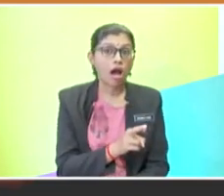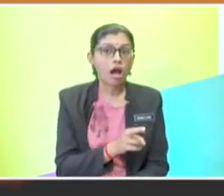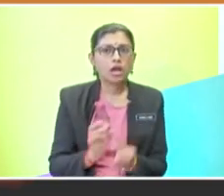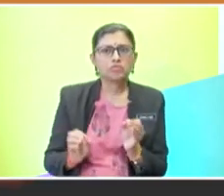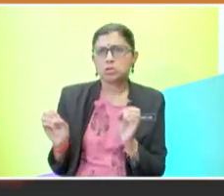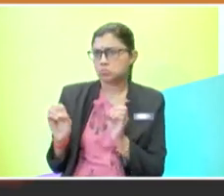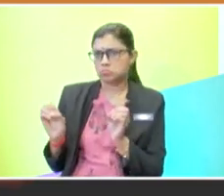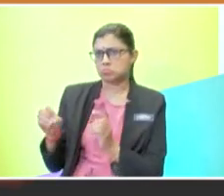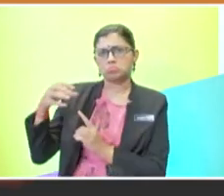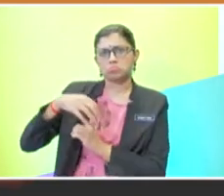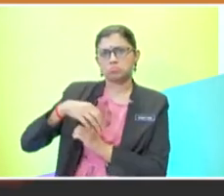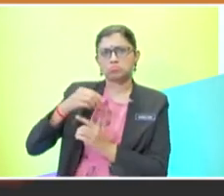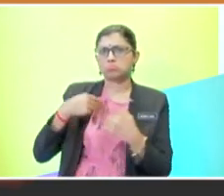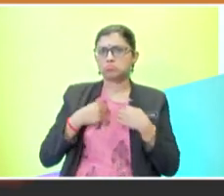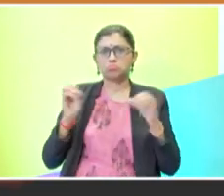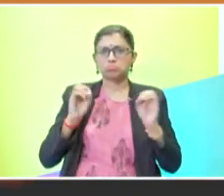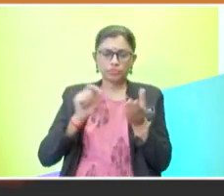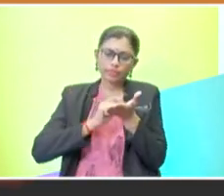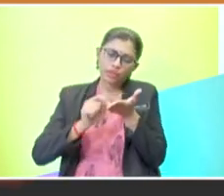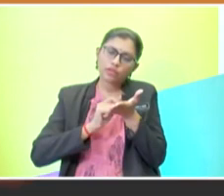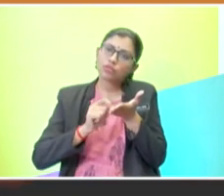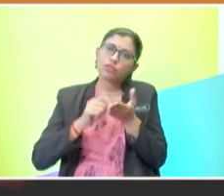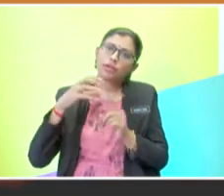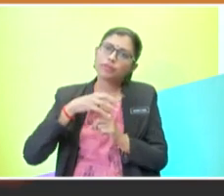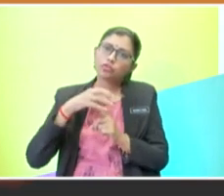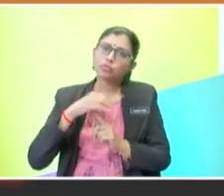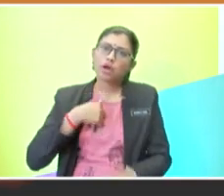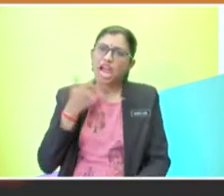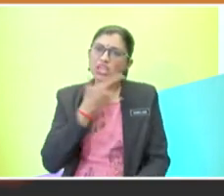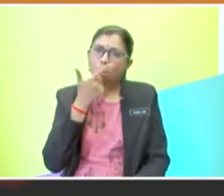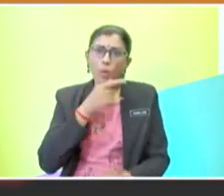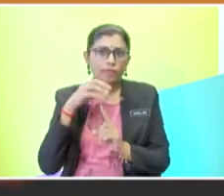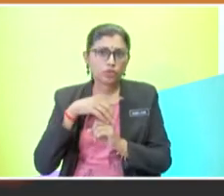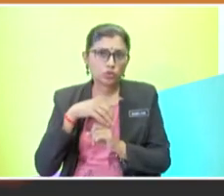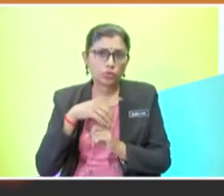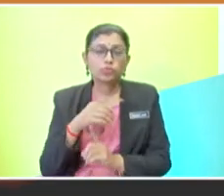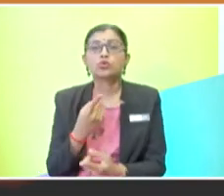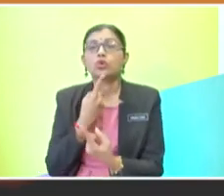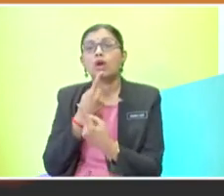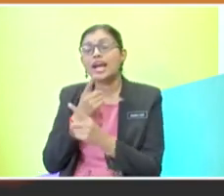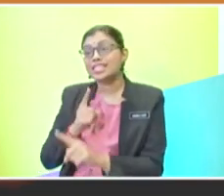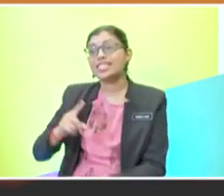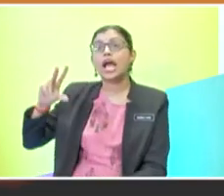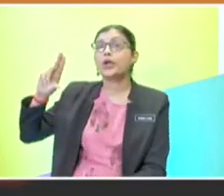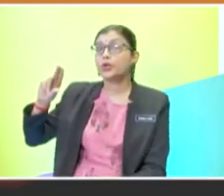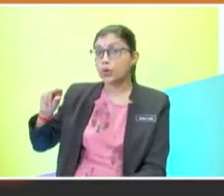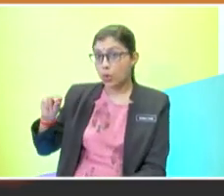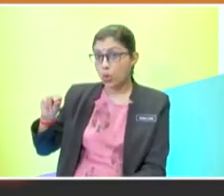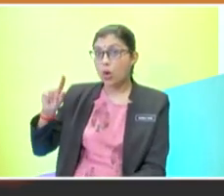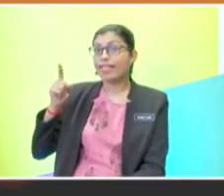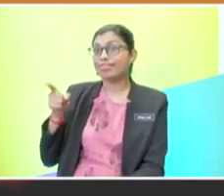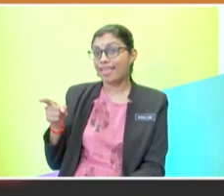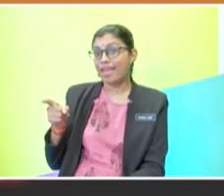no mushrooms, or if there are no mushrooms on your pizza, then you should reply, no,